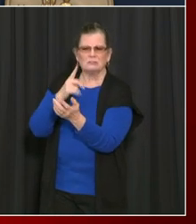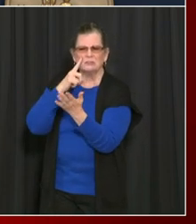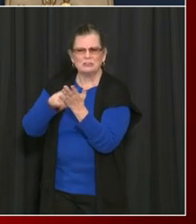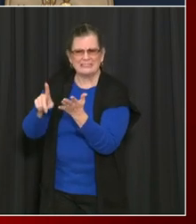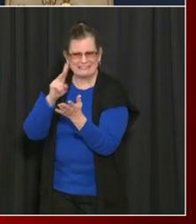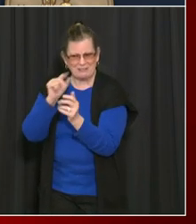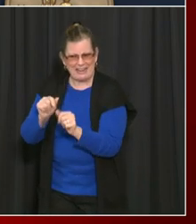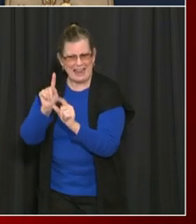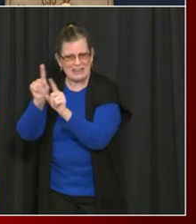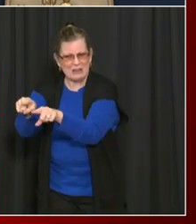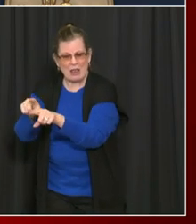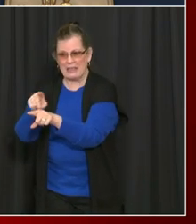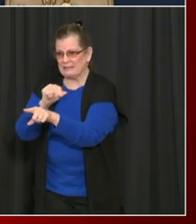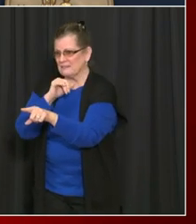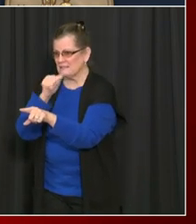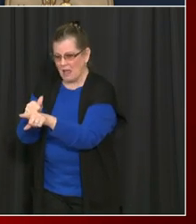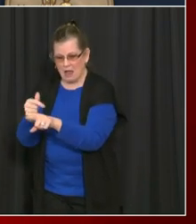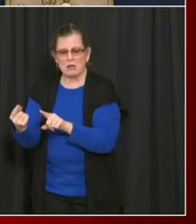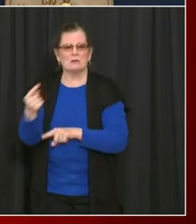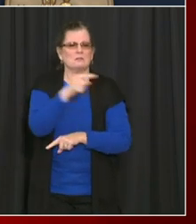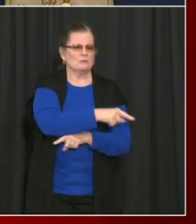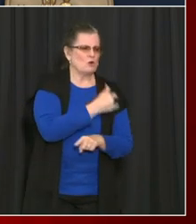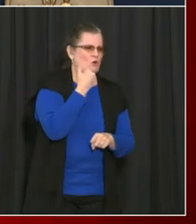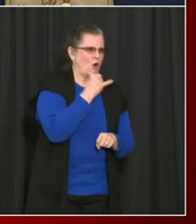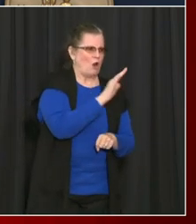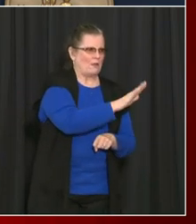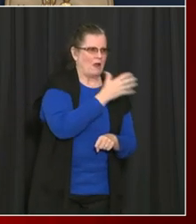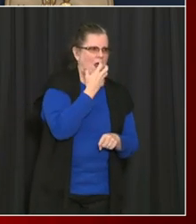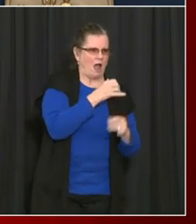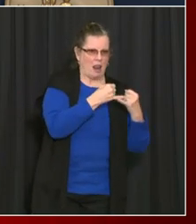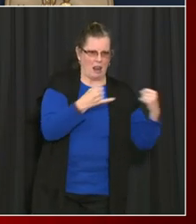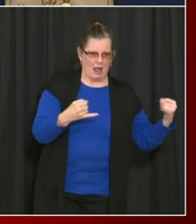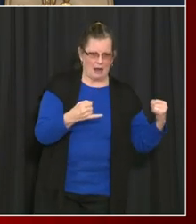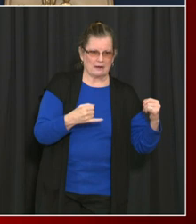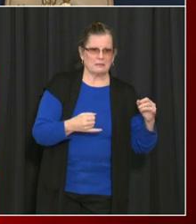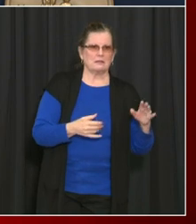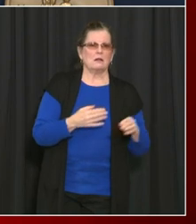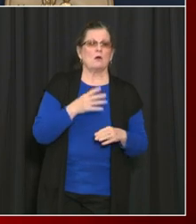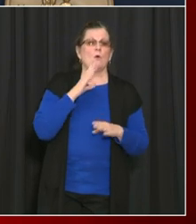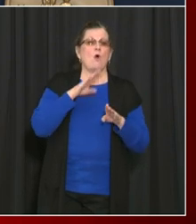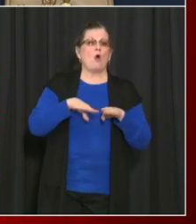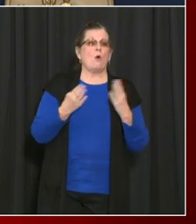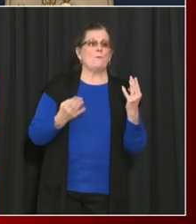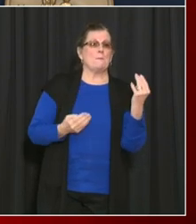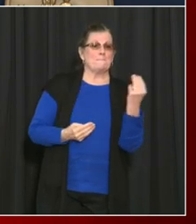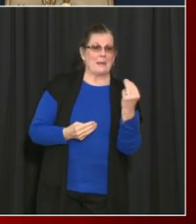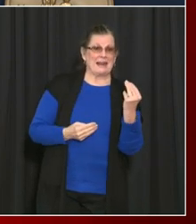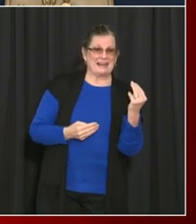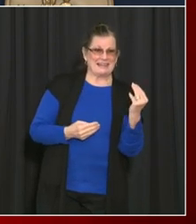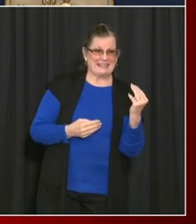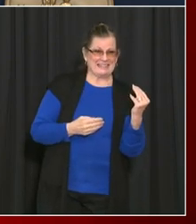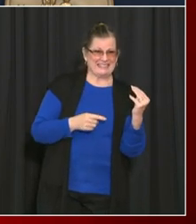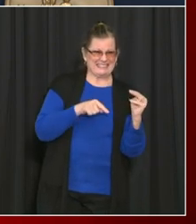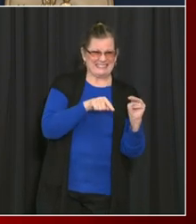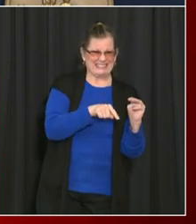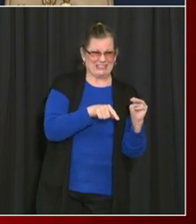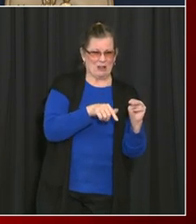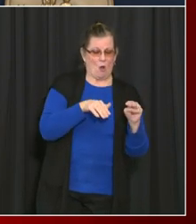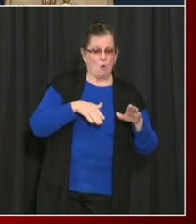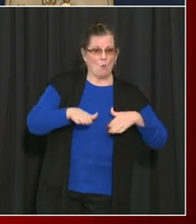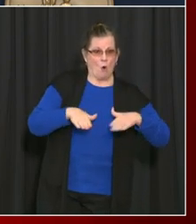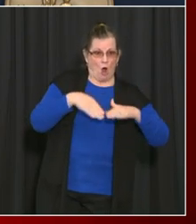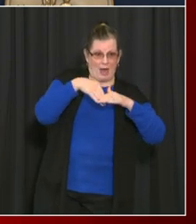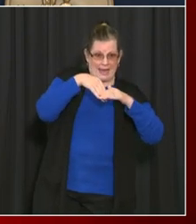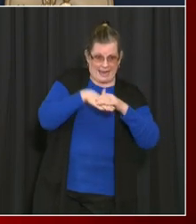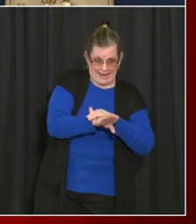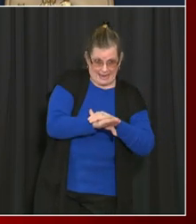be also opening on Monday a new testing site downtown. It will be a walk-up testing site on F